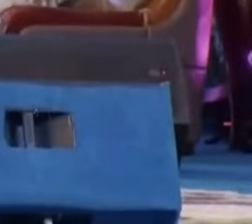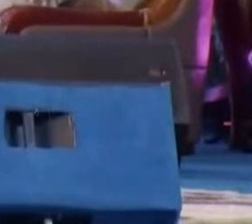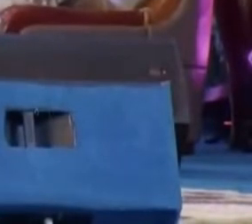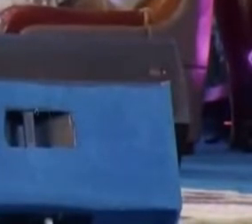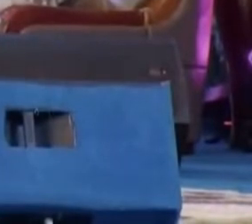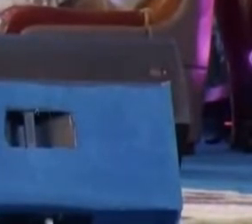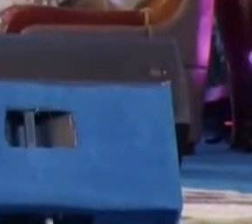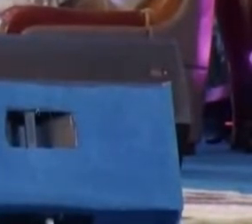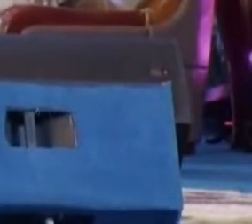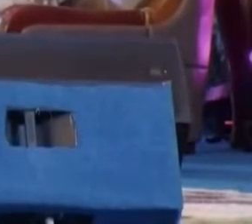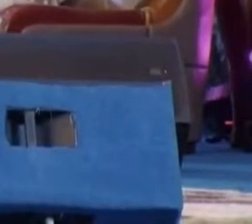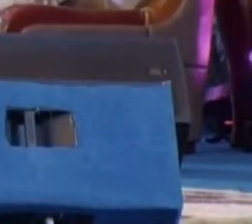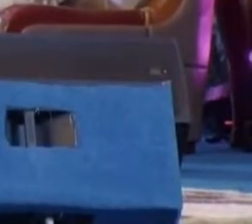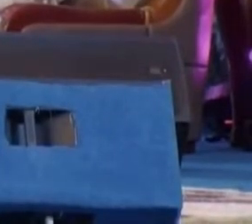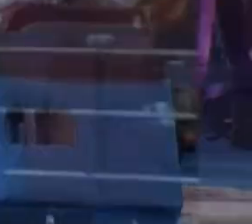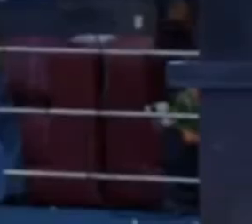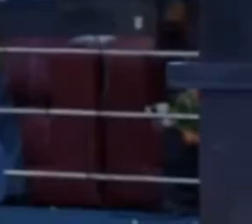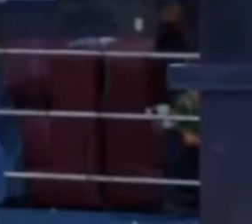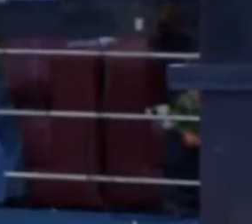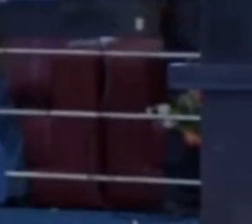Praise the Lord.